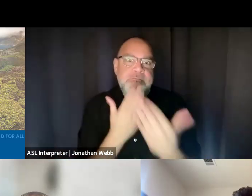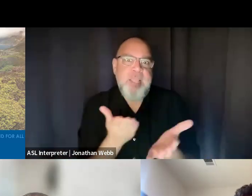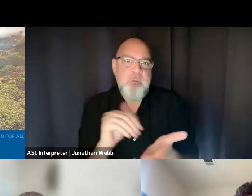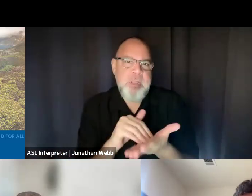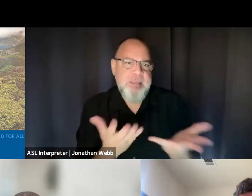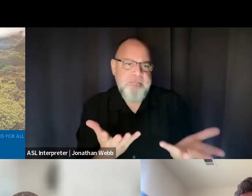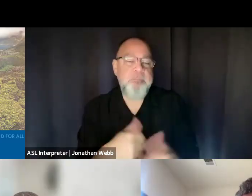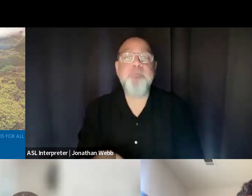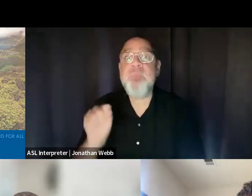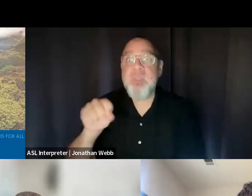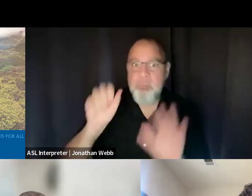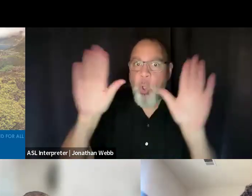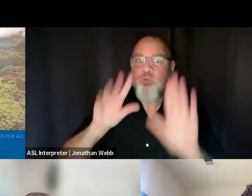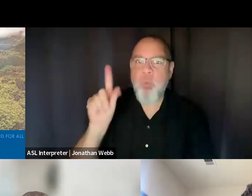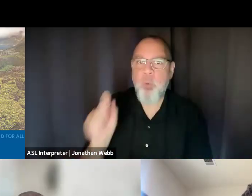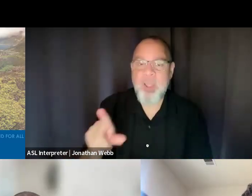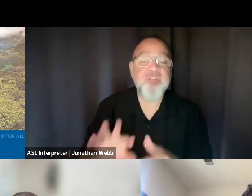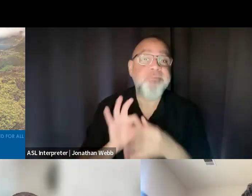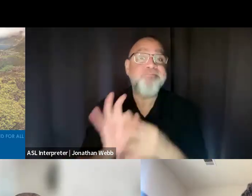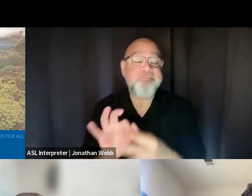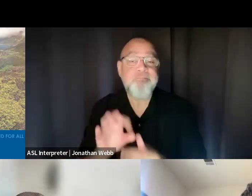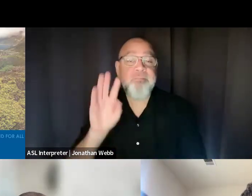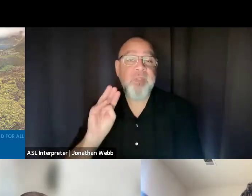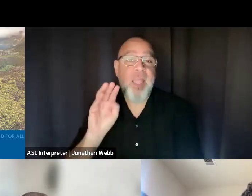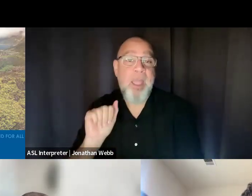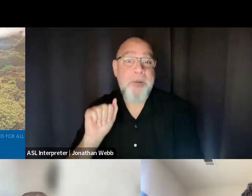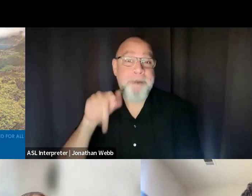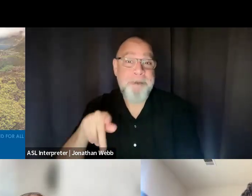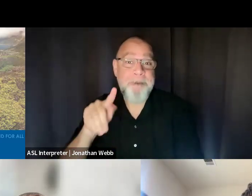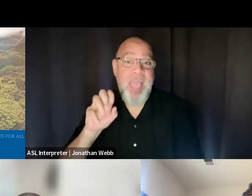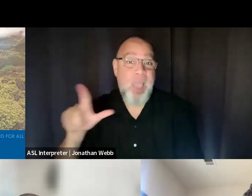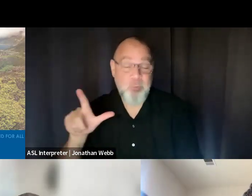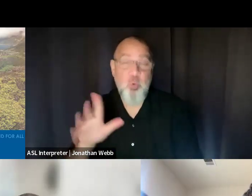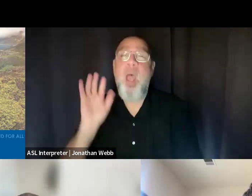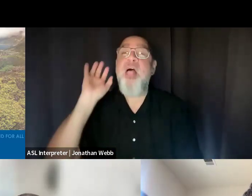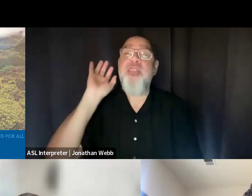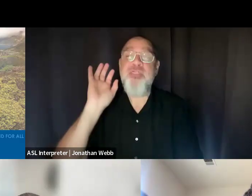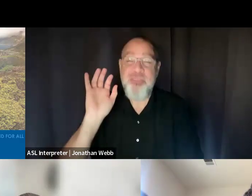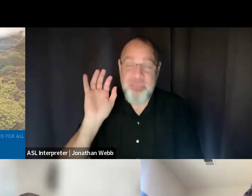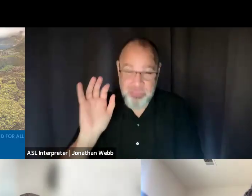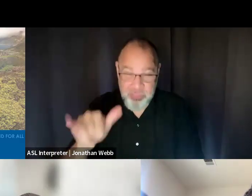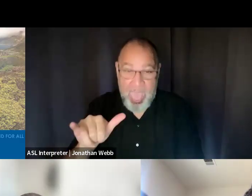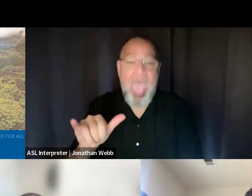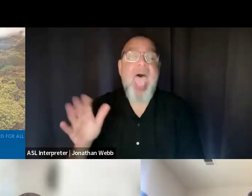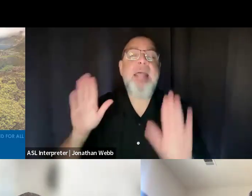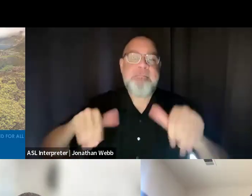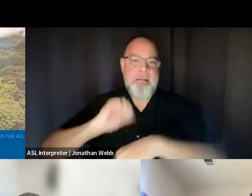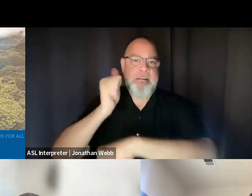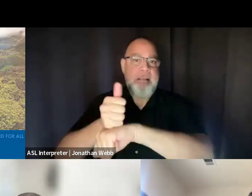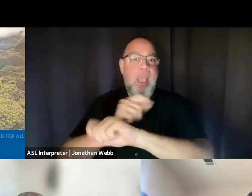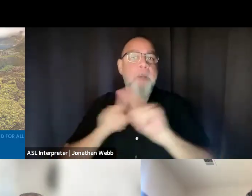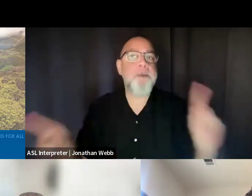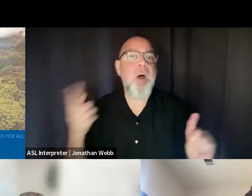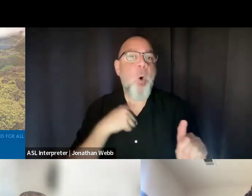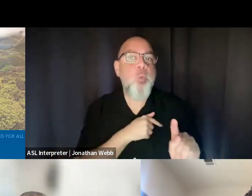questions. First, I will say regarding the mapping tool, we don't have that today, but it is something we would like to do and are